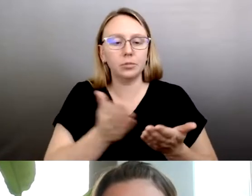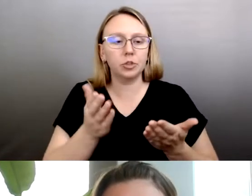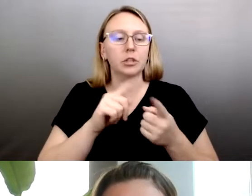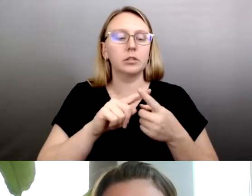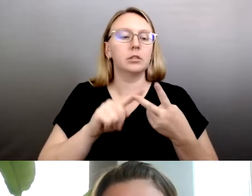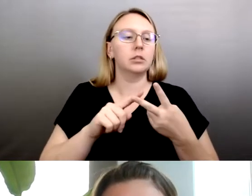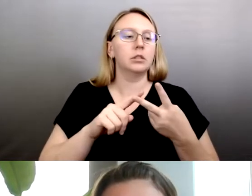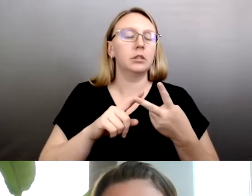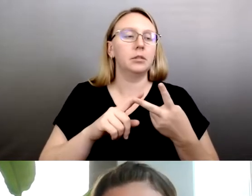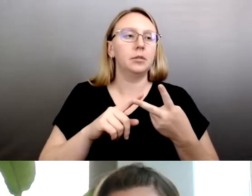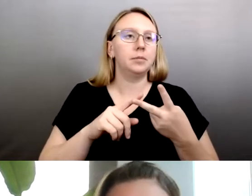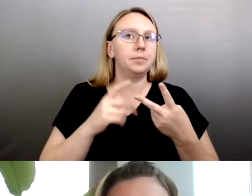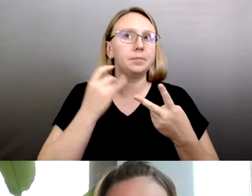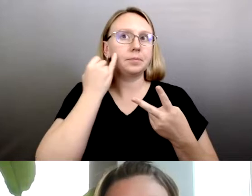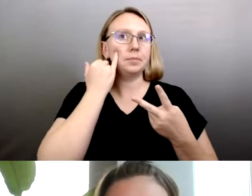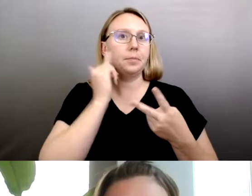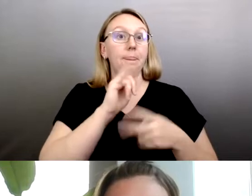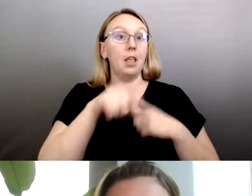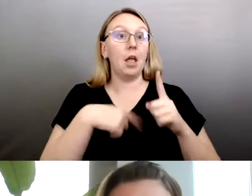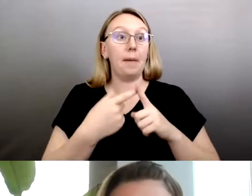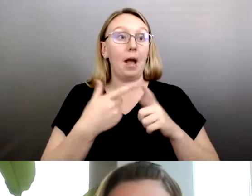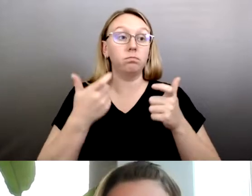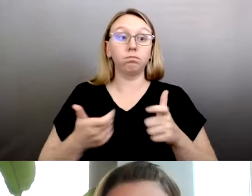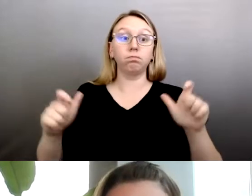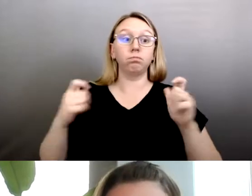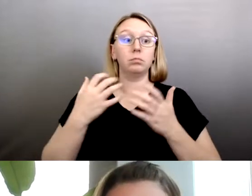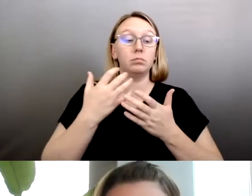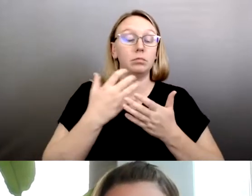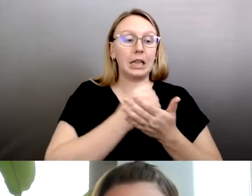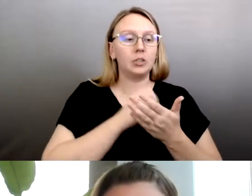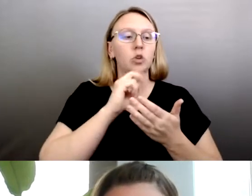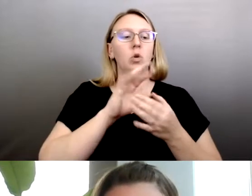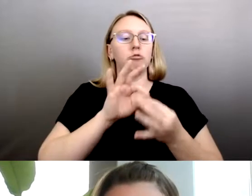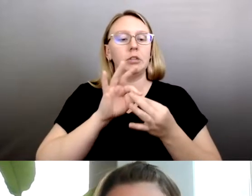about amassing a collection or a relationship with an object.